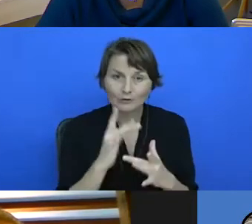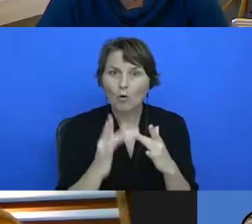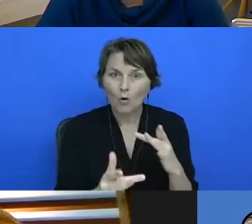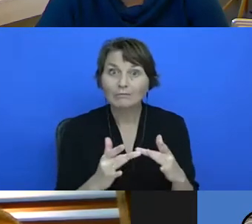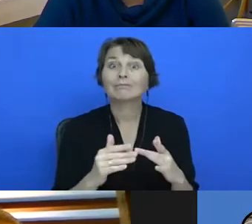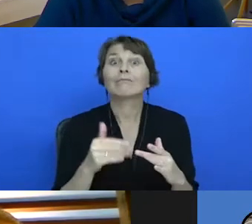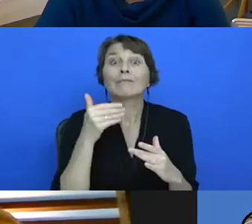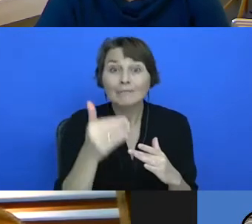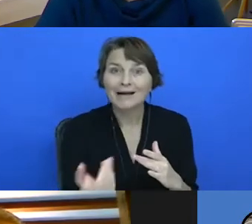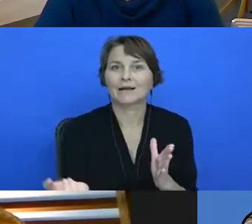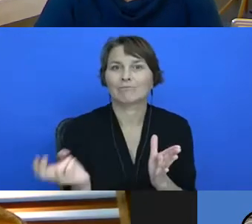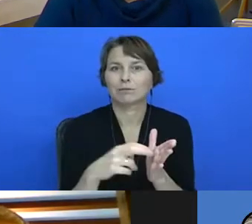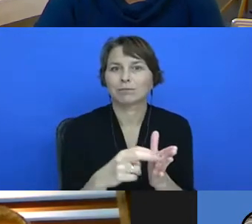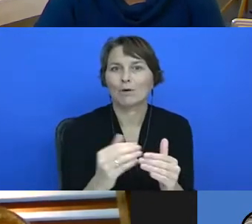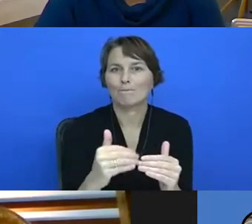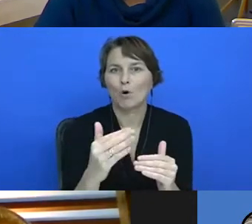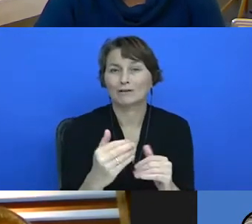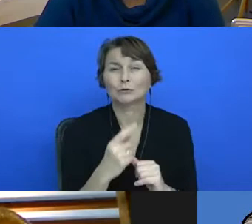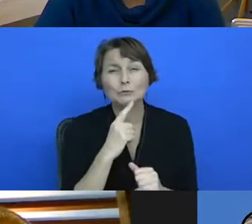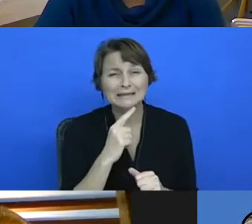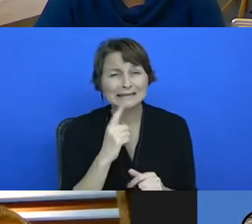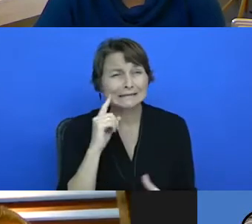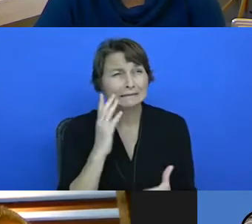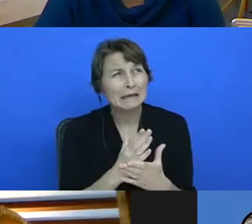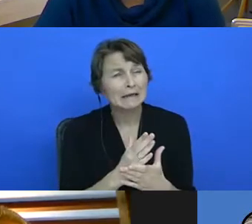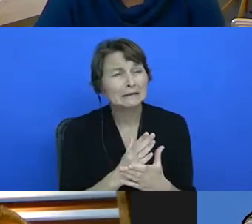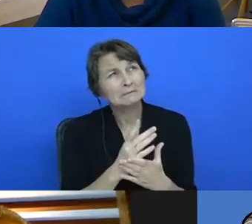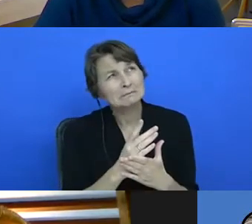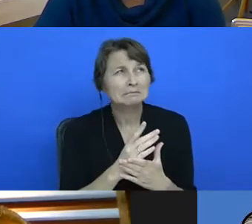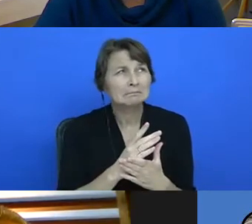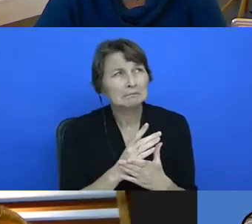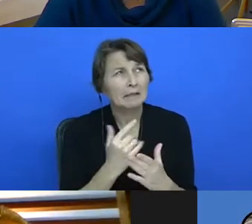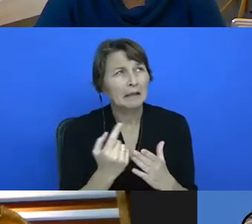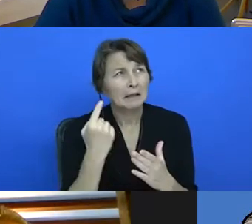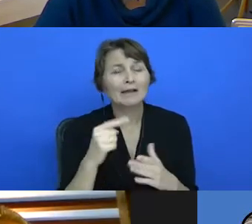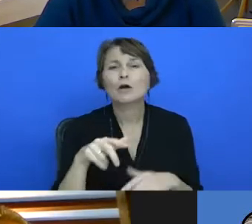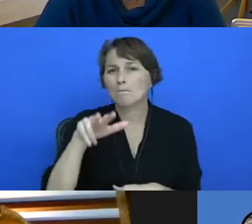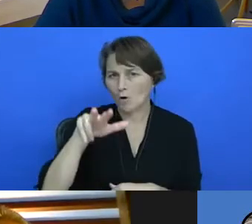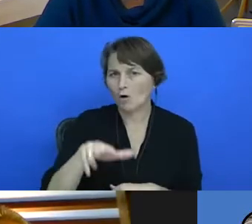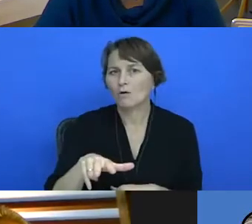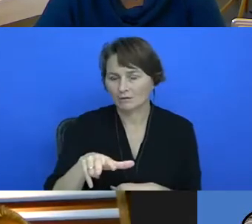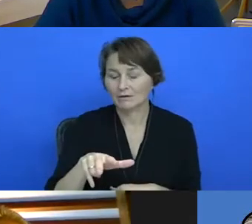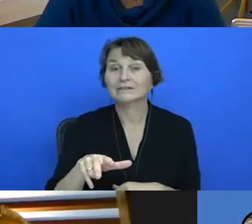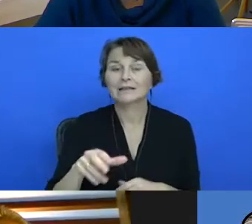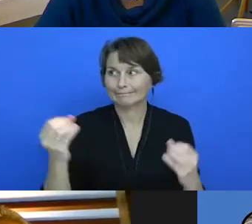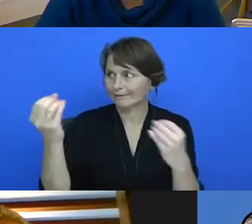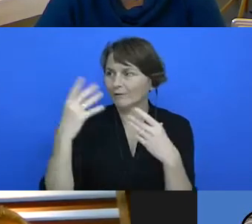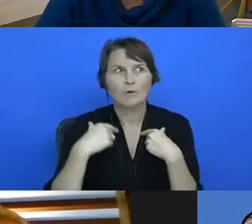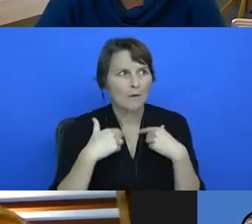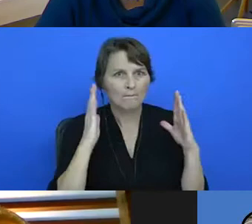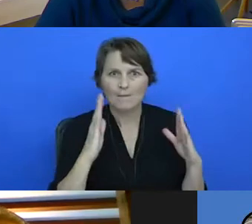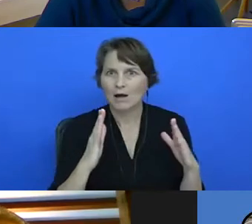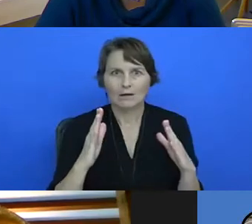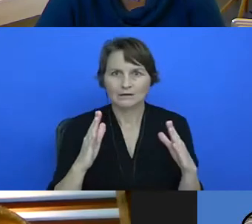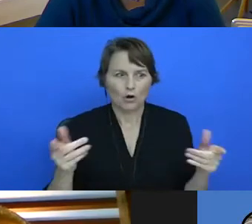March. So really when, we were told we are going to have the lockdown and, in the very high